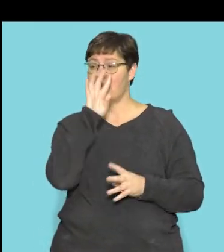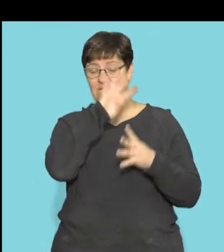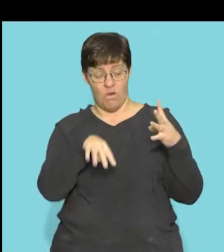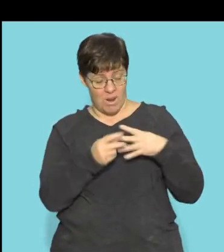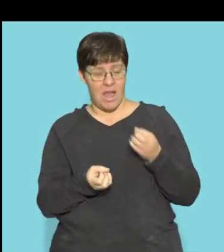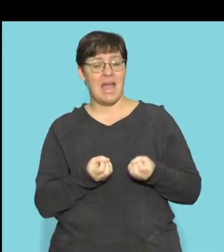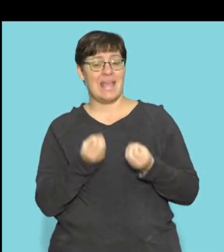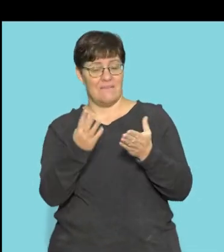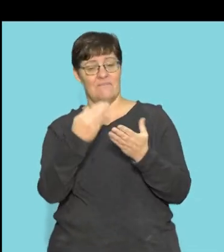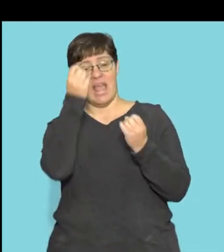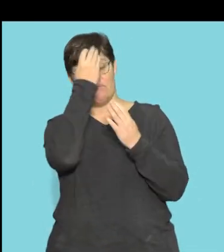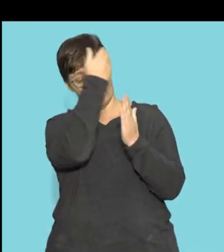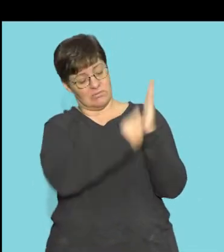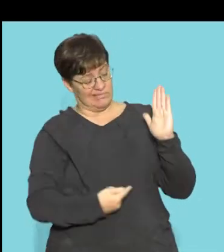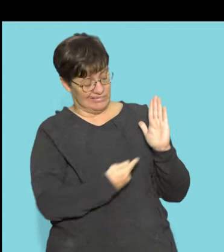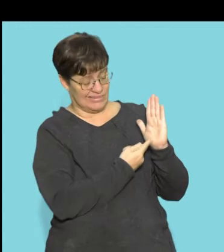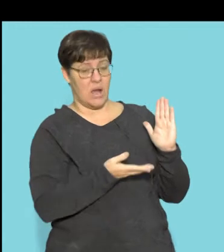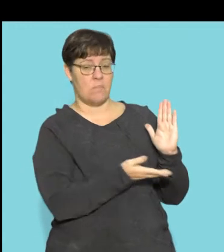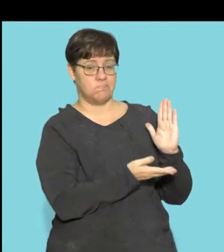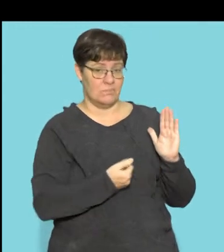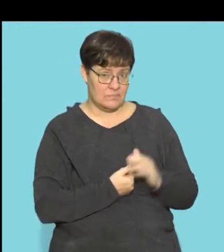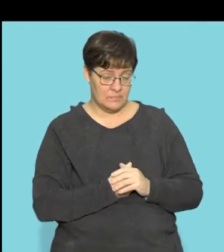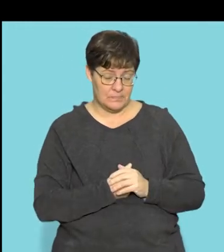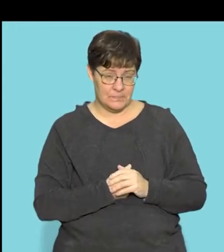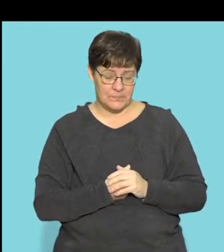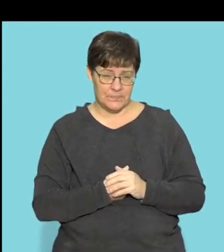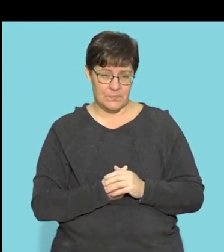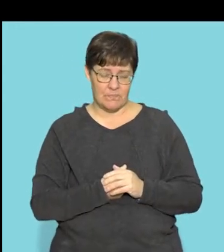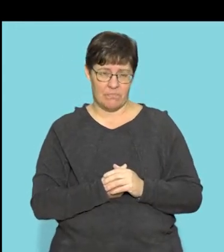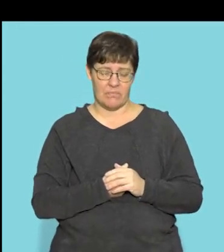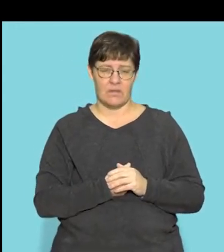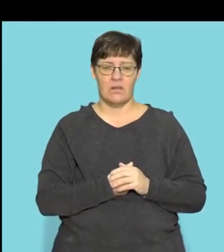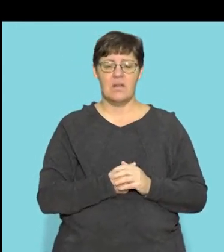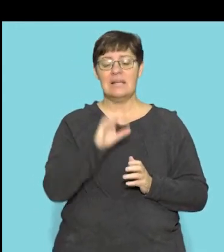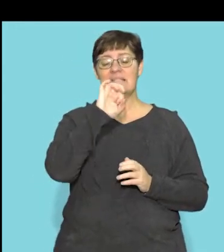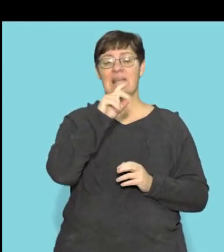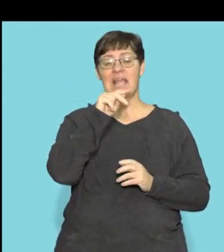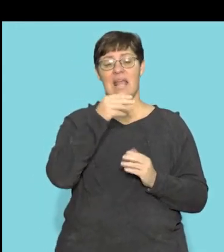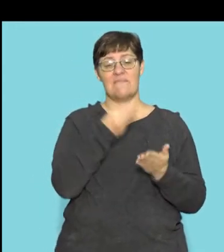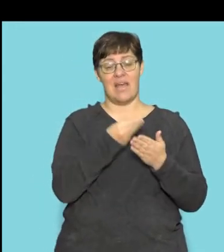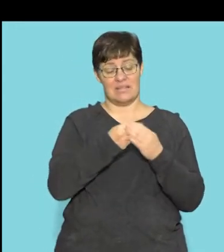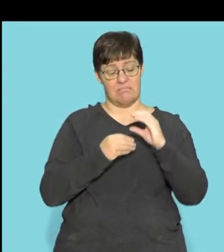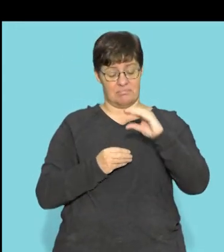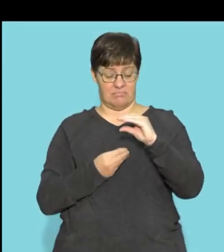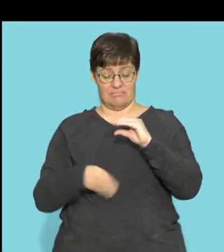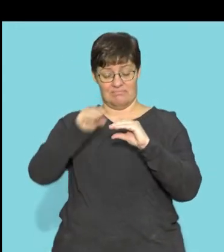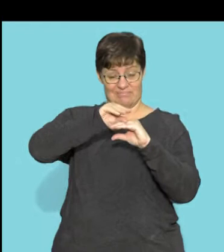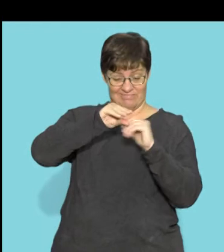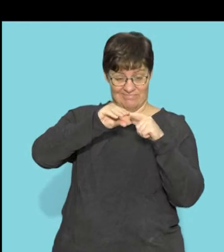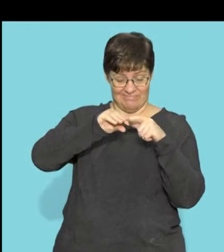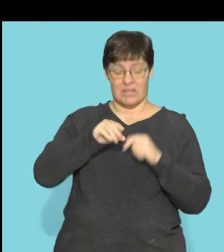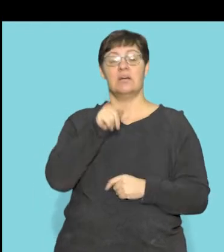give you these formulas in the information sheet. Now, with the concept of sinking fund, as I said, this is